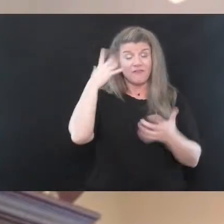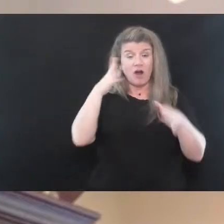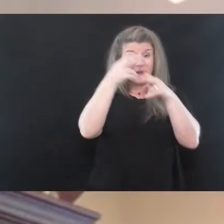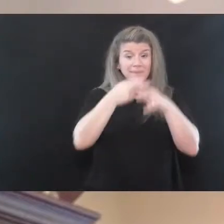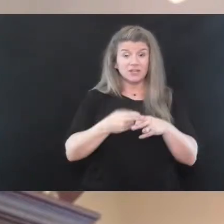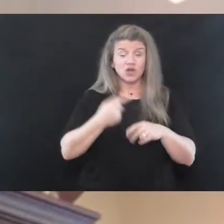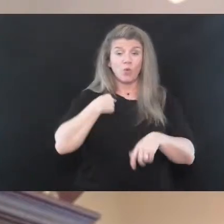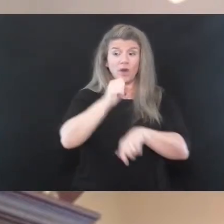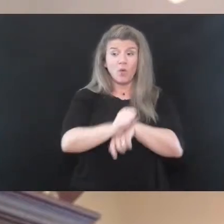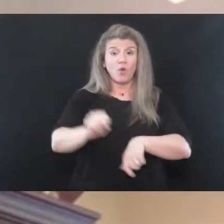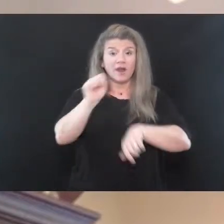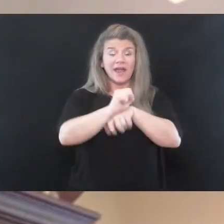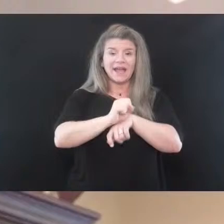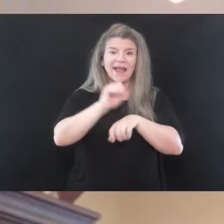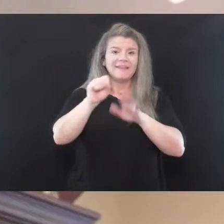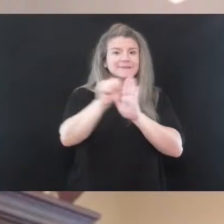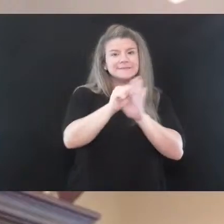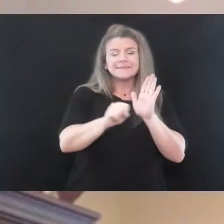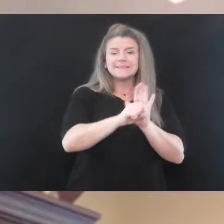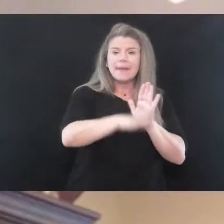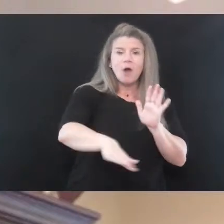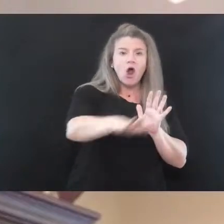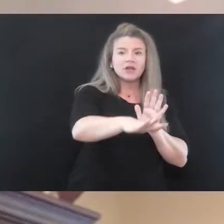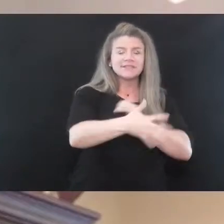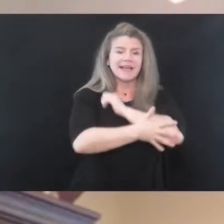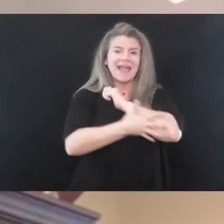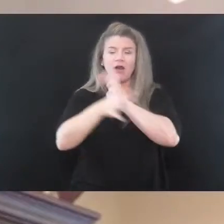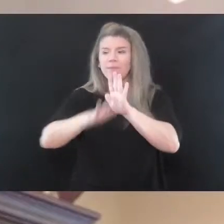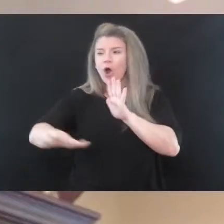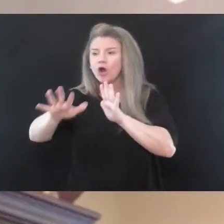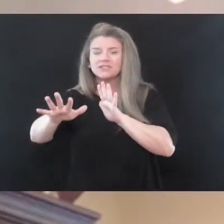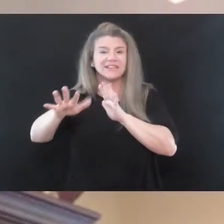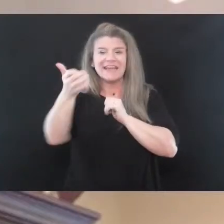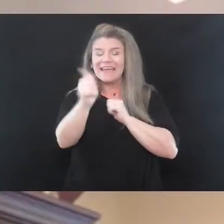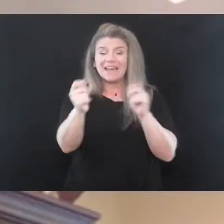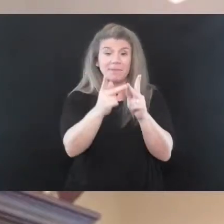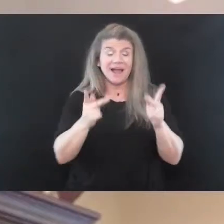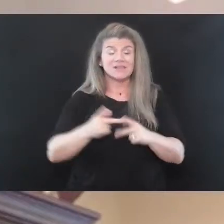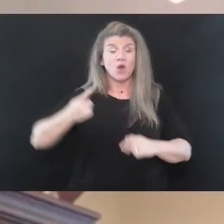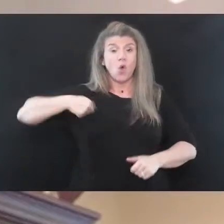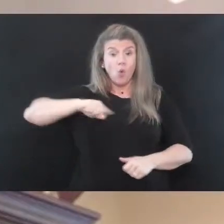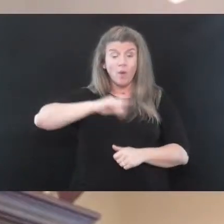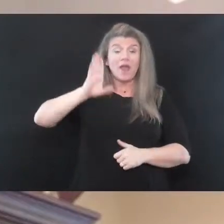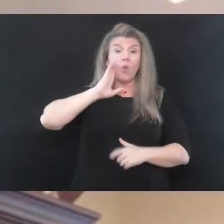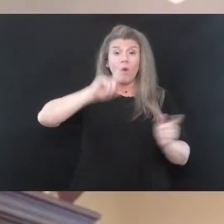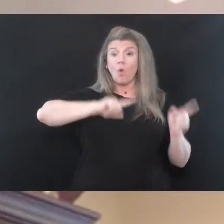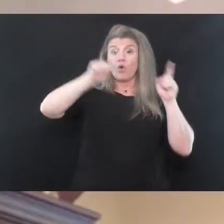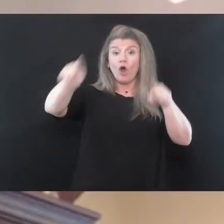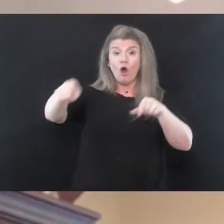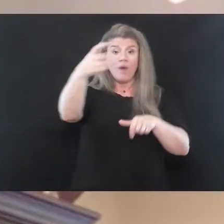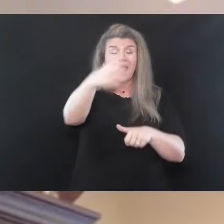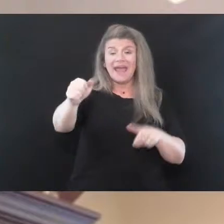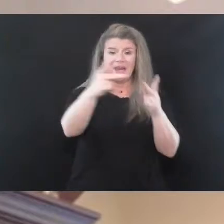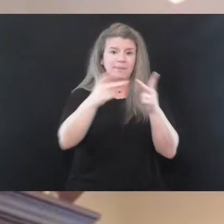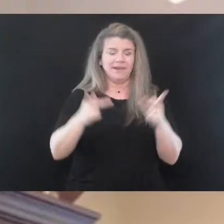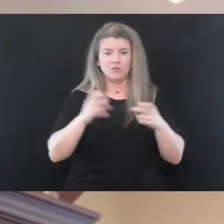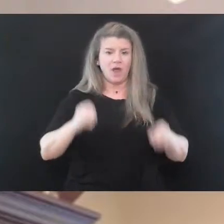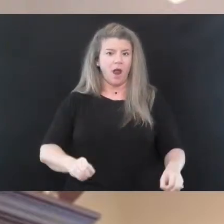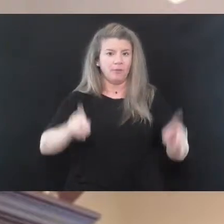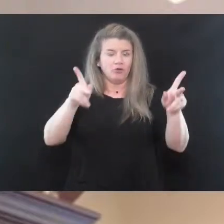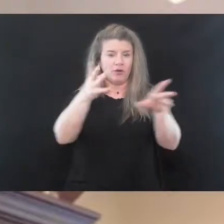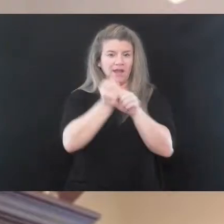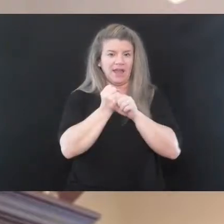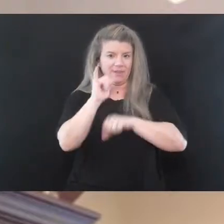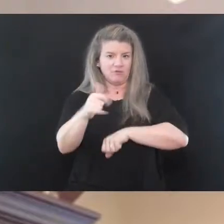we'll be working with state parks, national parks, county parks. We will go wherever we can get the opportunity to get vaccines